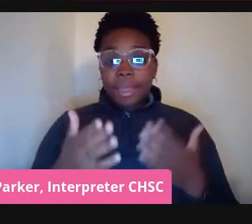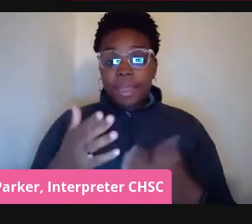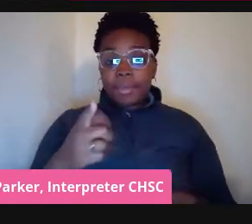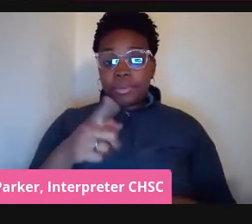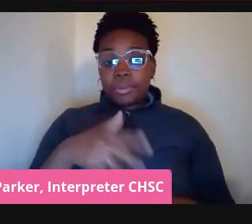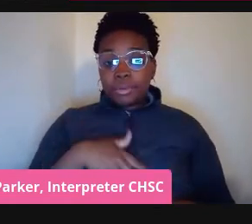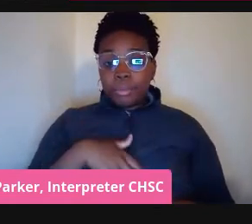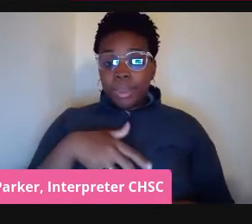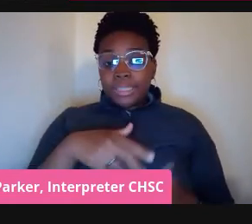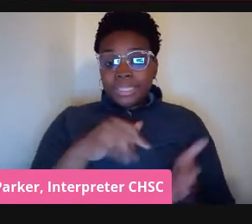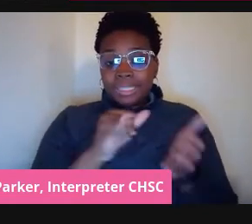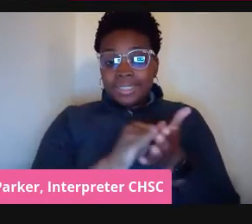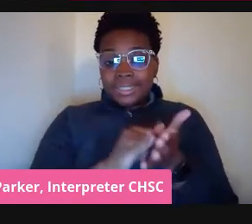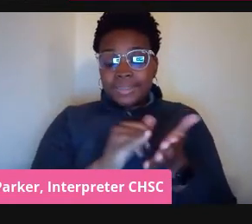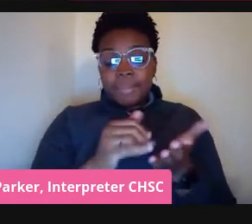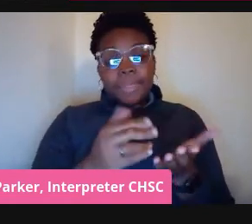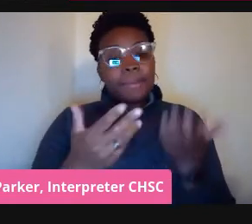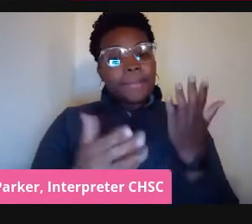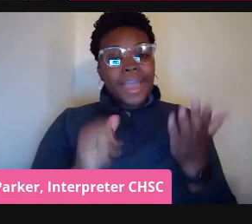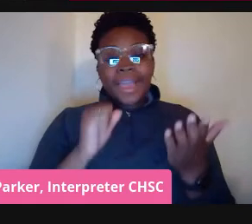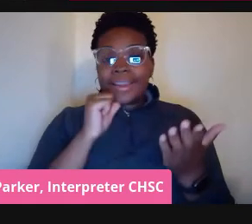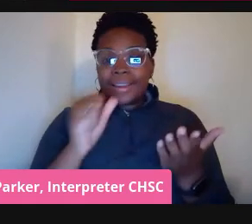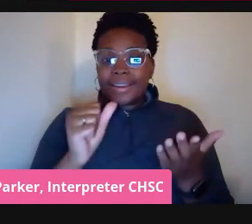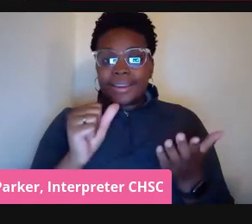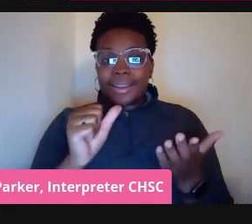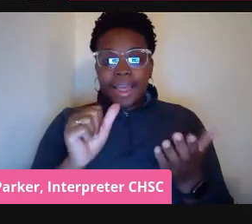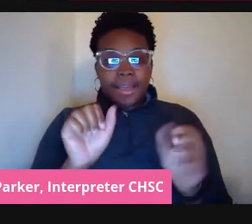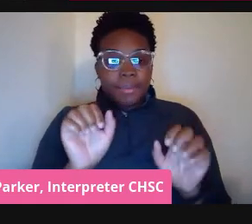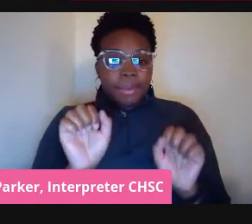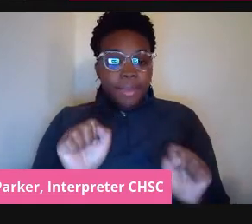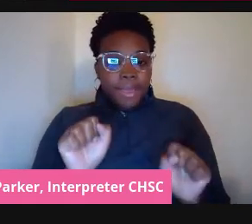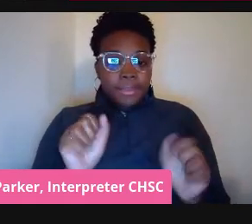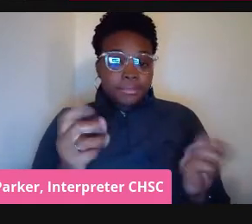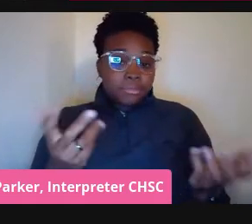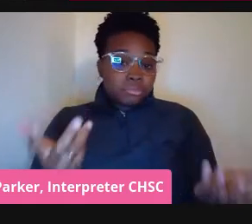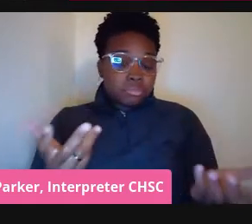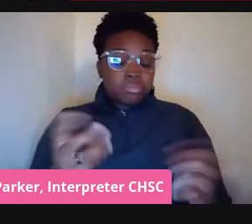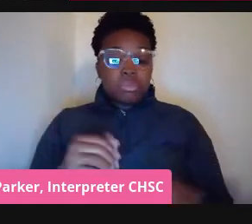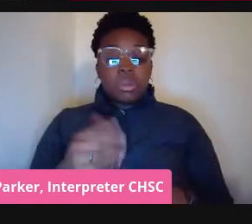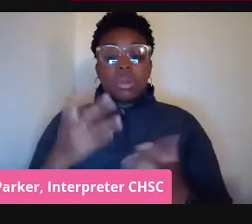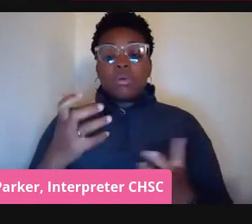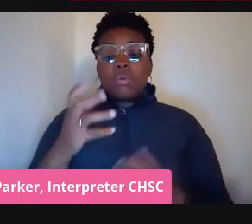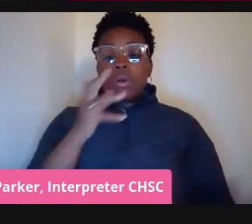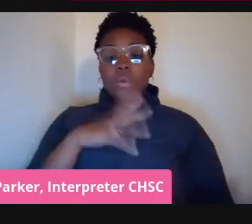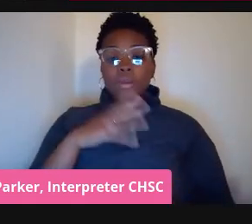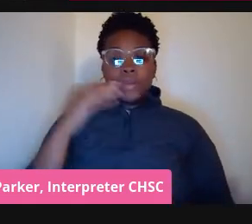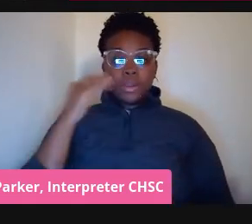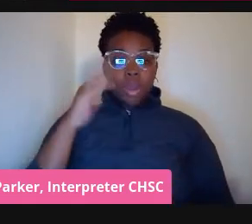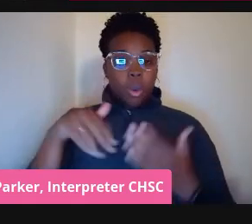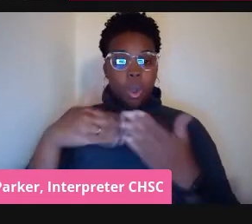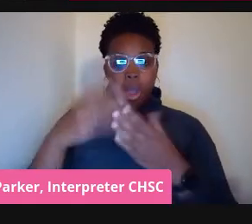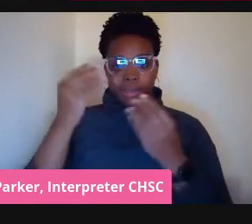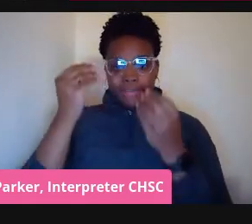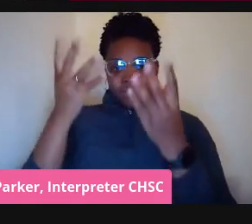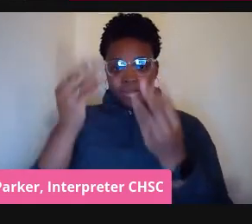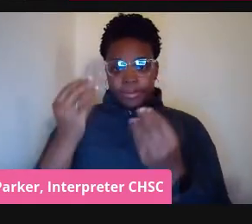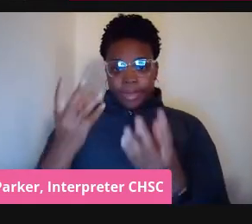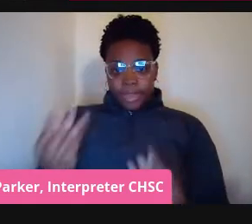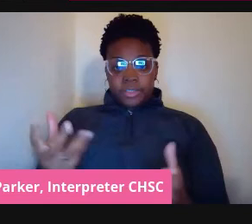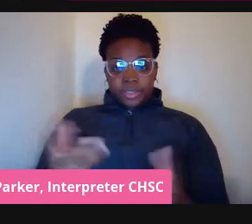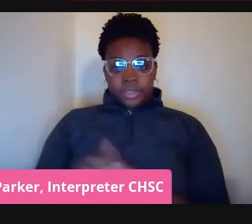compromised. So that, you know, so we want to make sure that women know all of that information. But yes, there